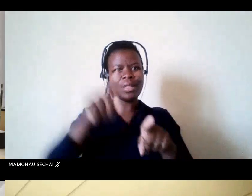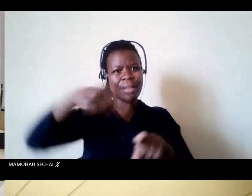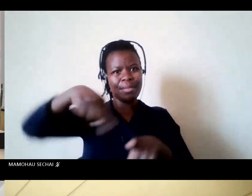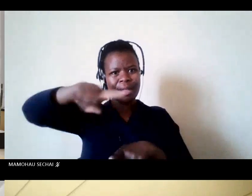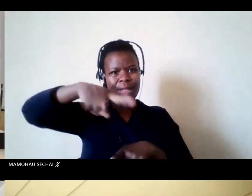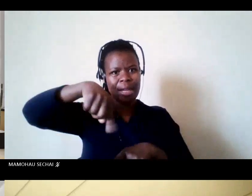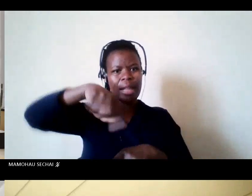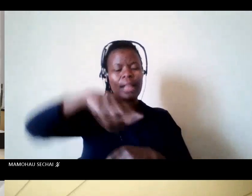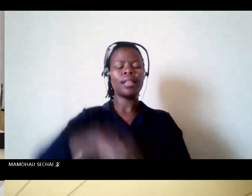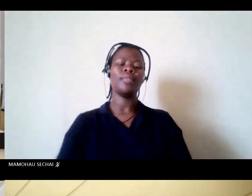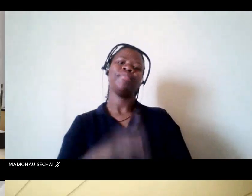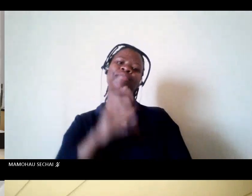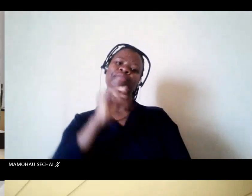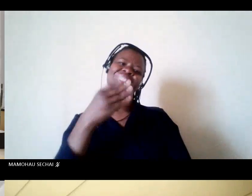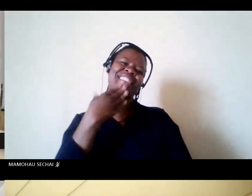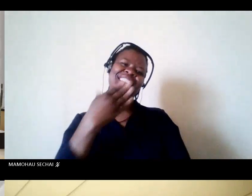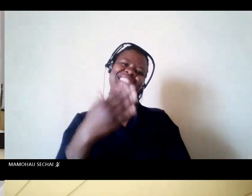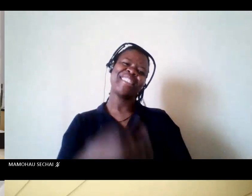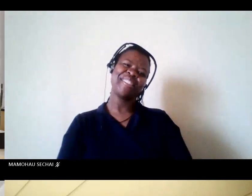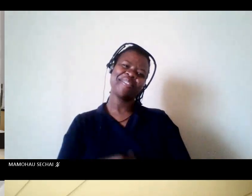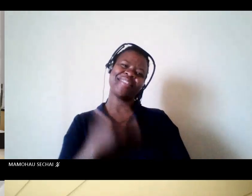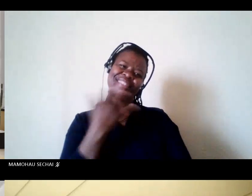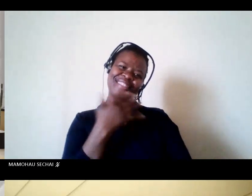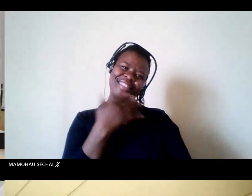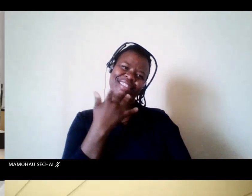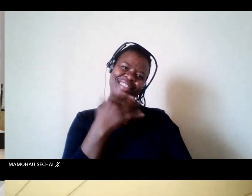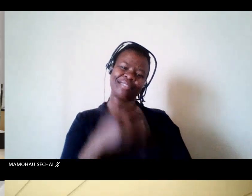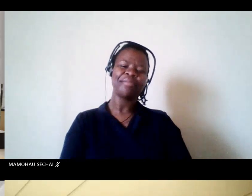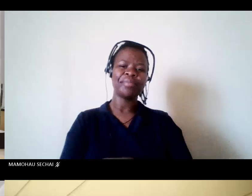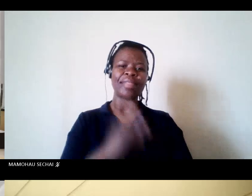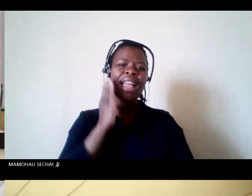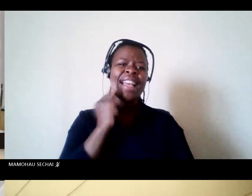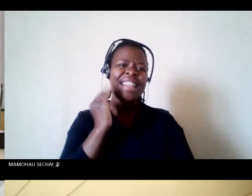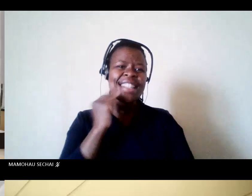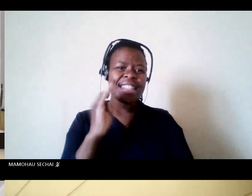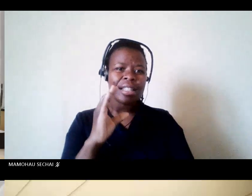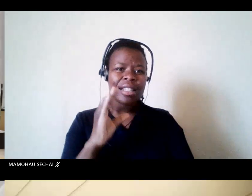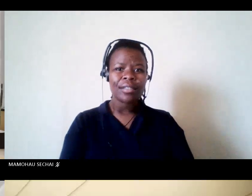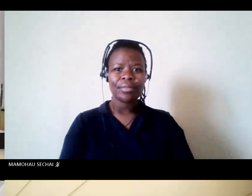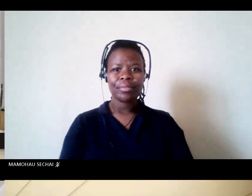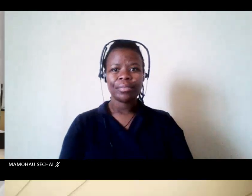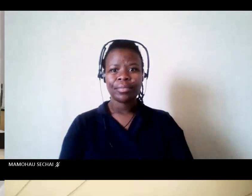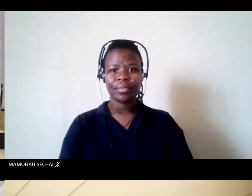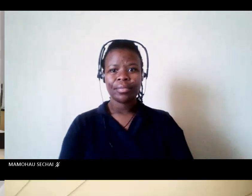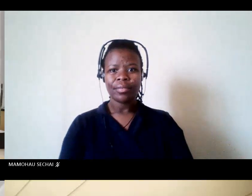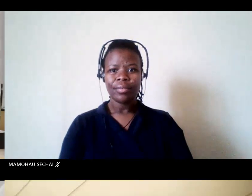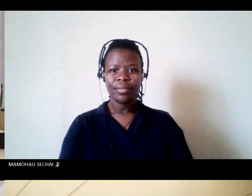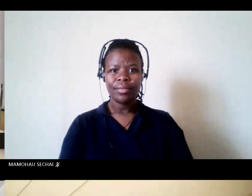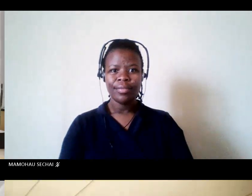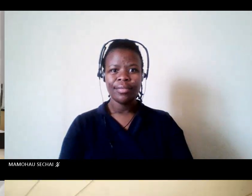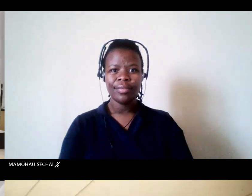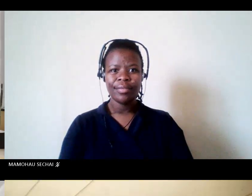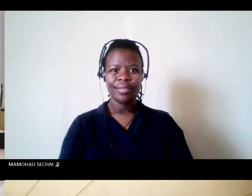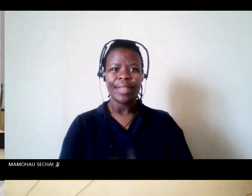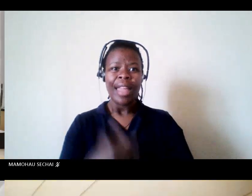Okay, thank you. Thanks. Chantal, anything you want to add? Would you like to add, Ike? You look eager to add.